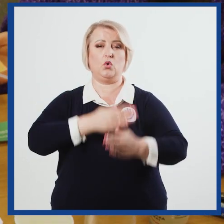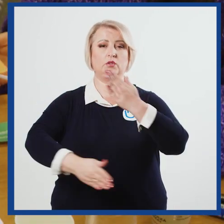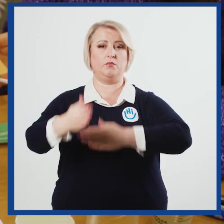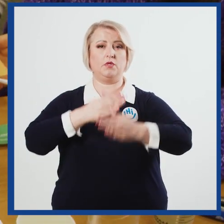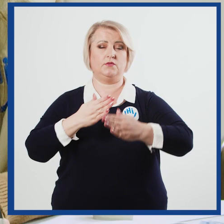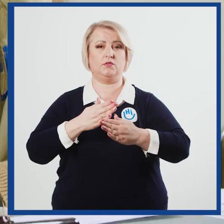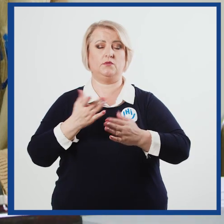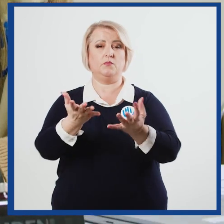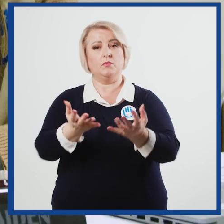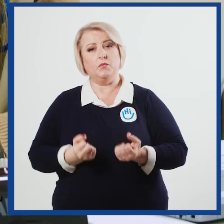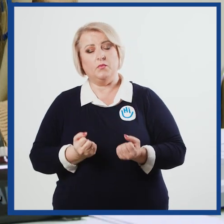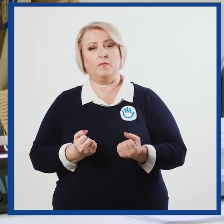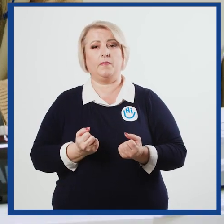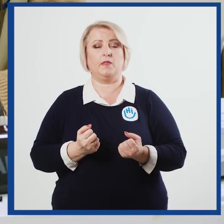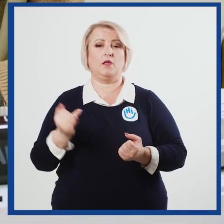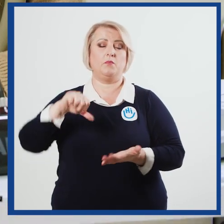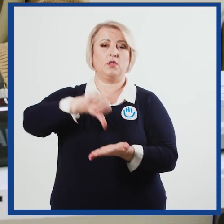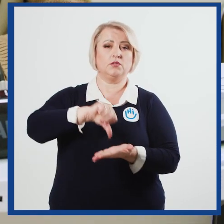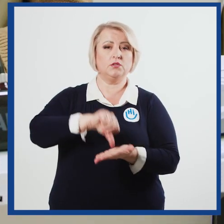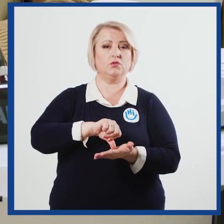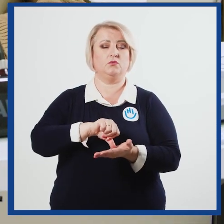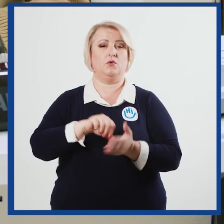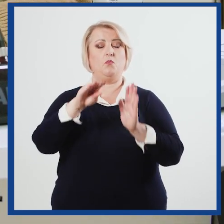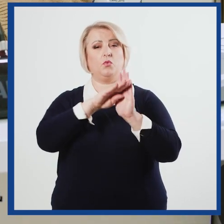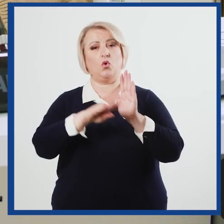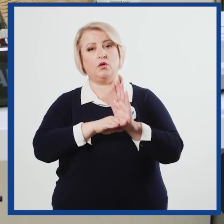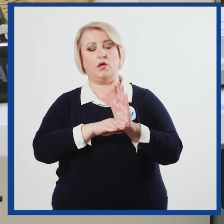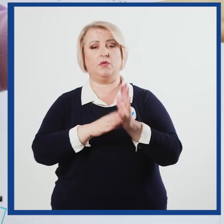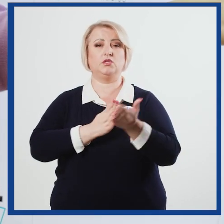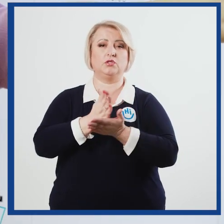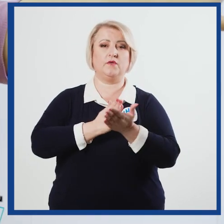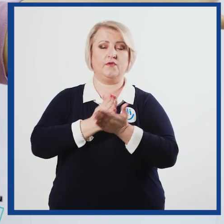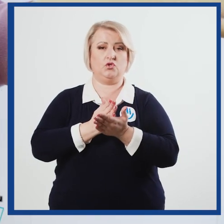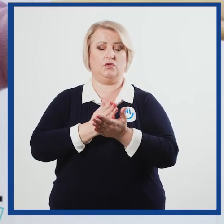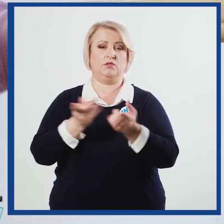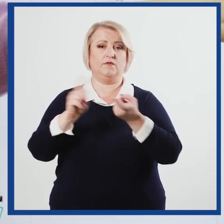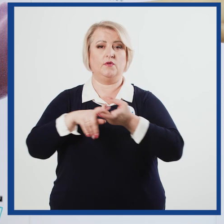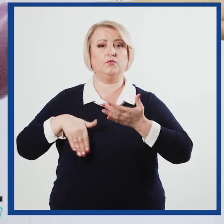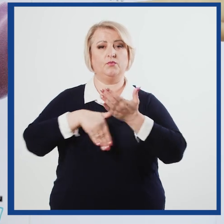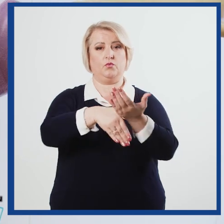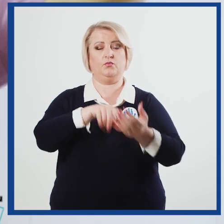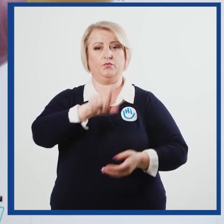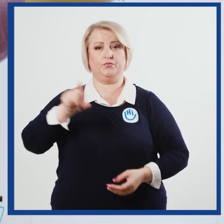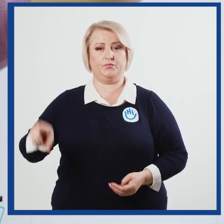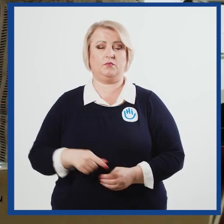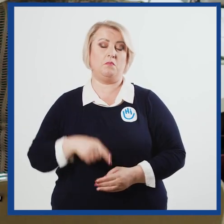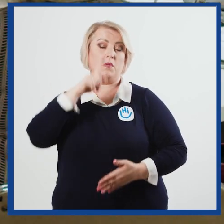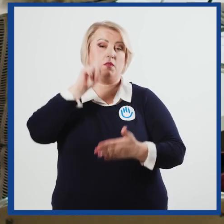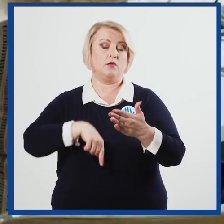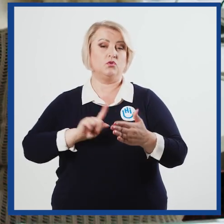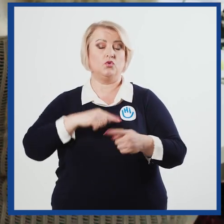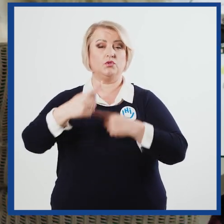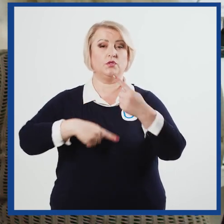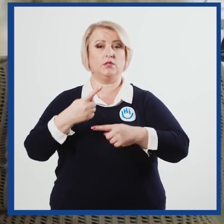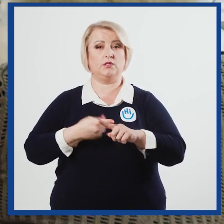persons with disabilities from accessing and participating in humanitarian programs and services.